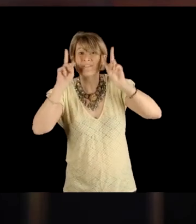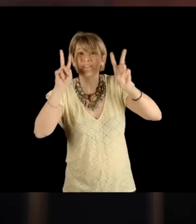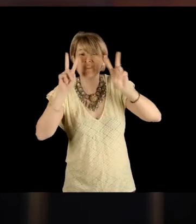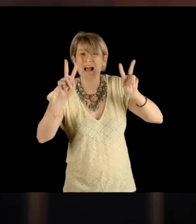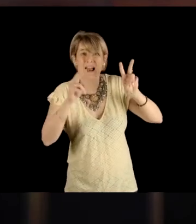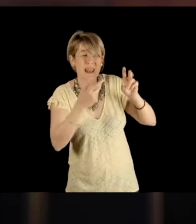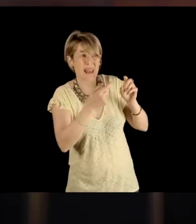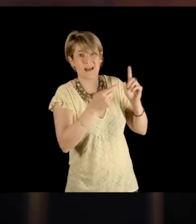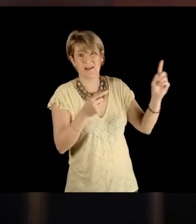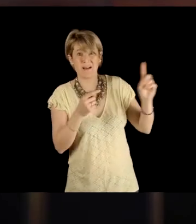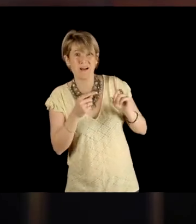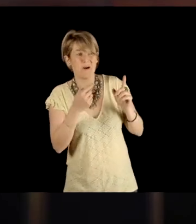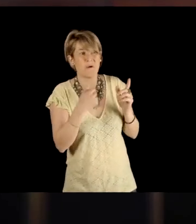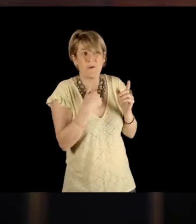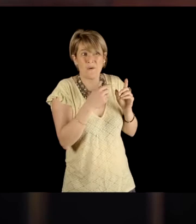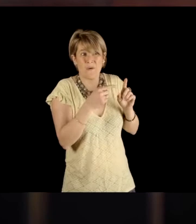because of these